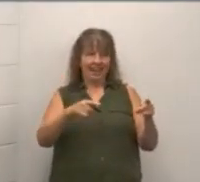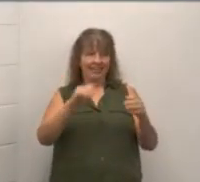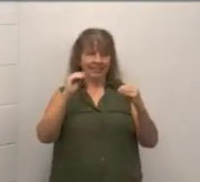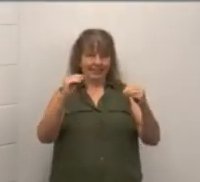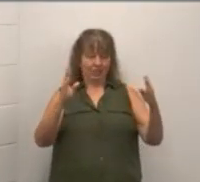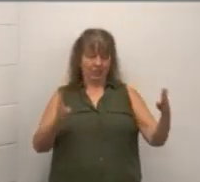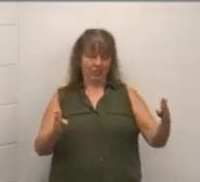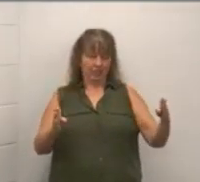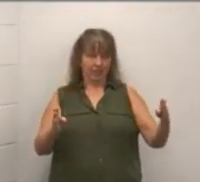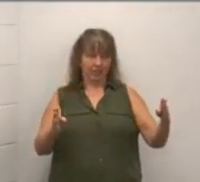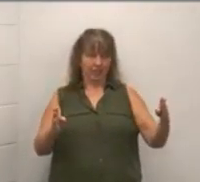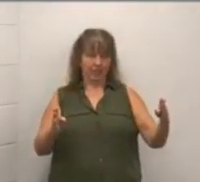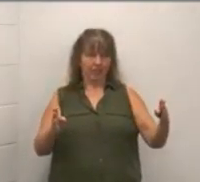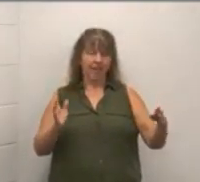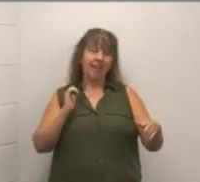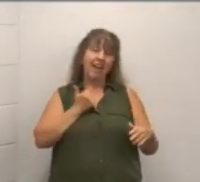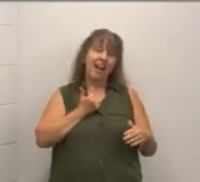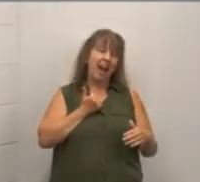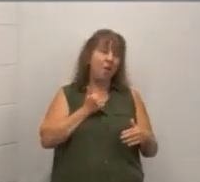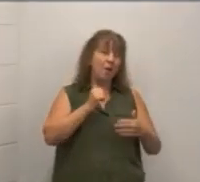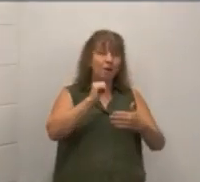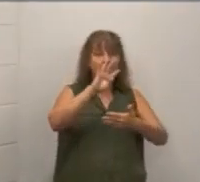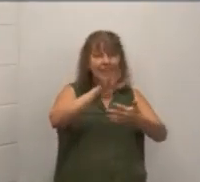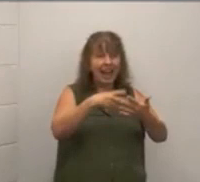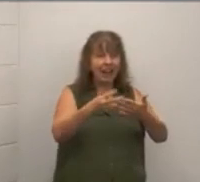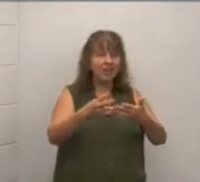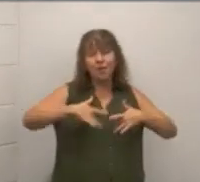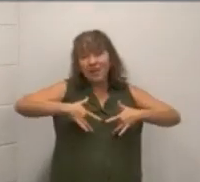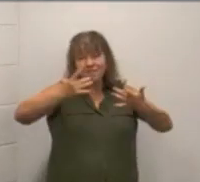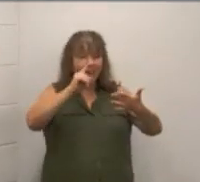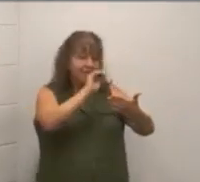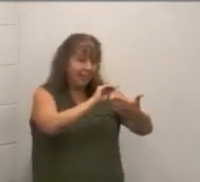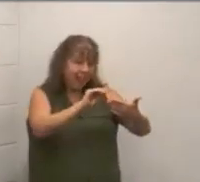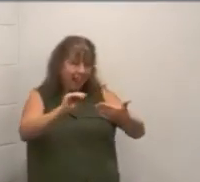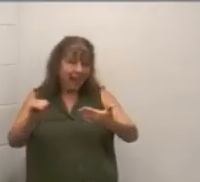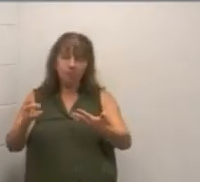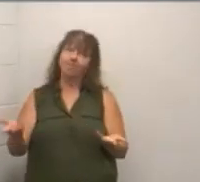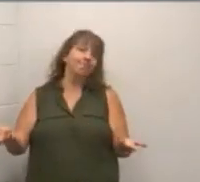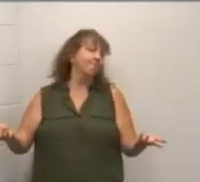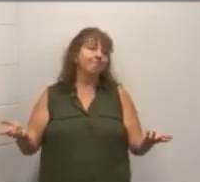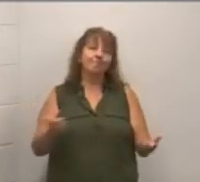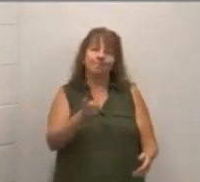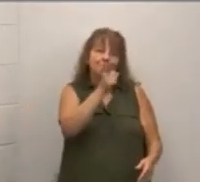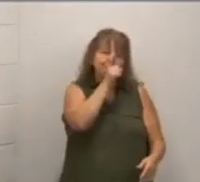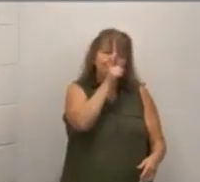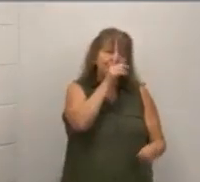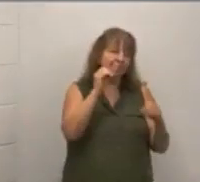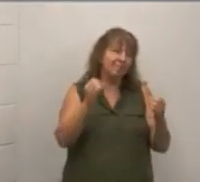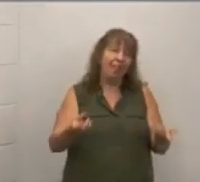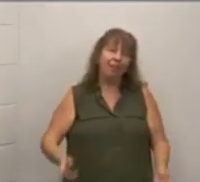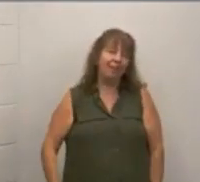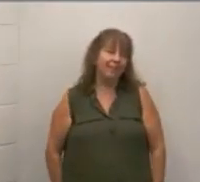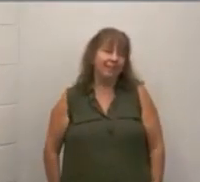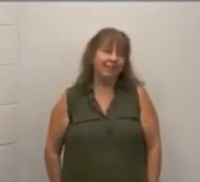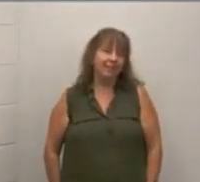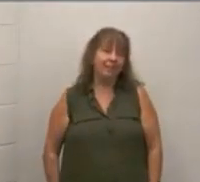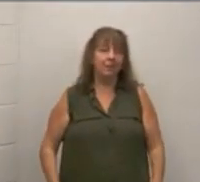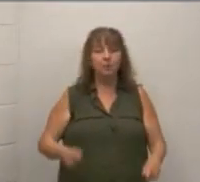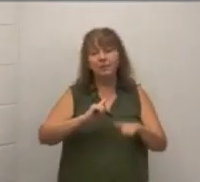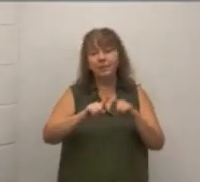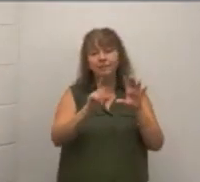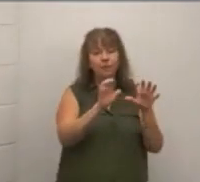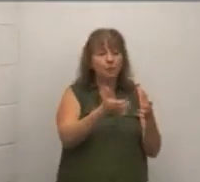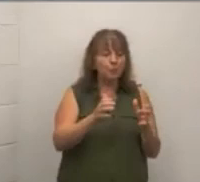more empty than typical because we have removed for now the different